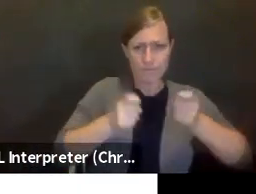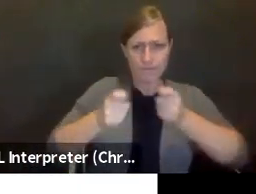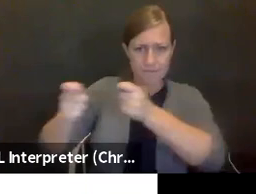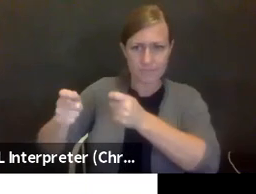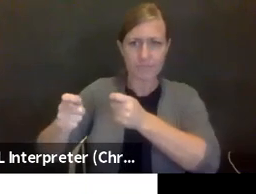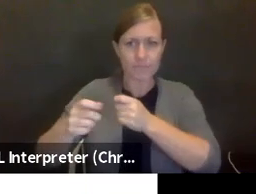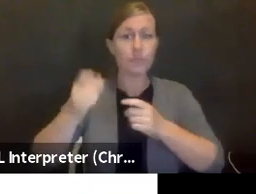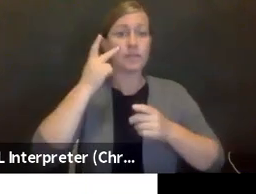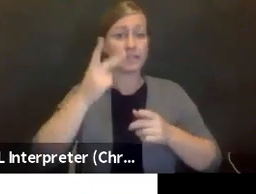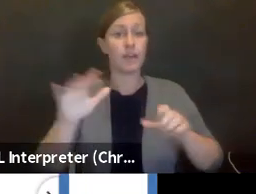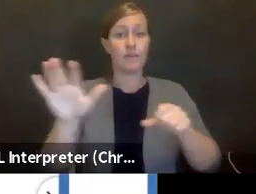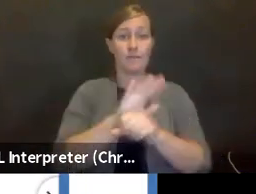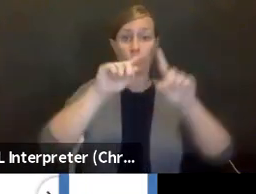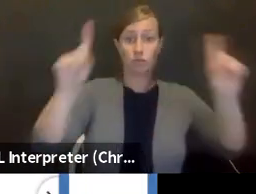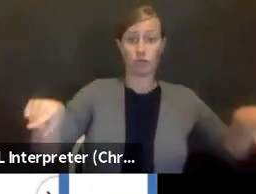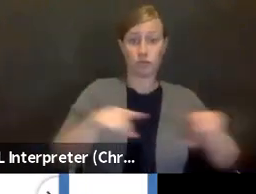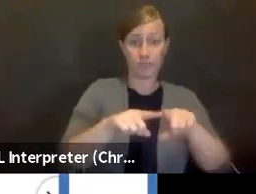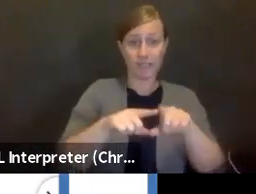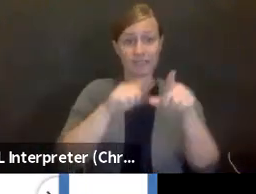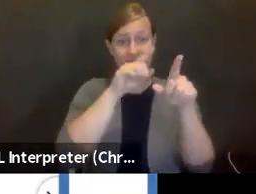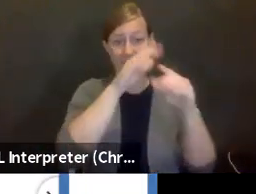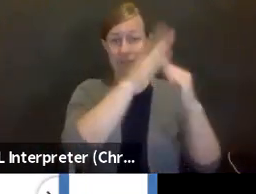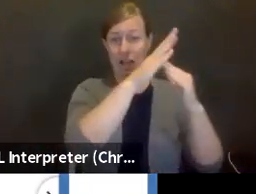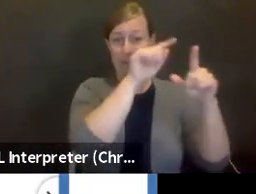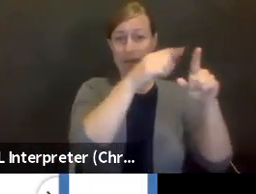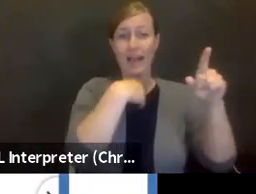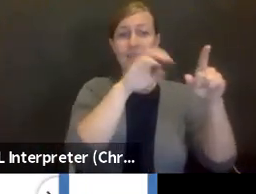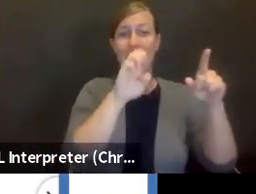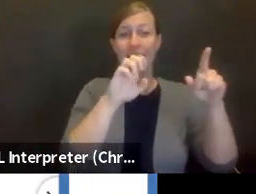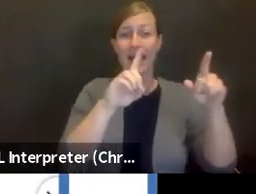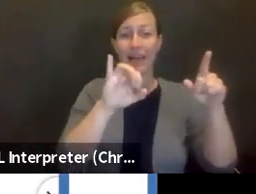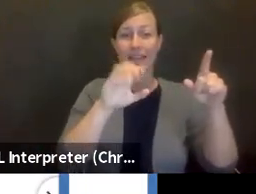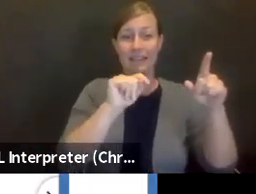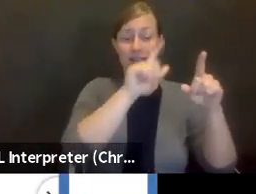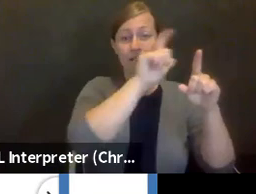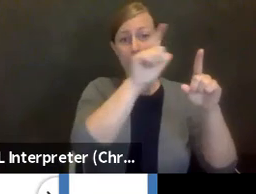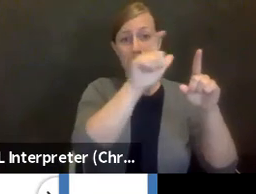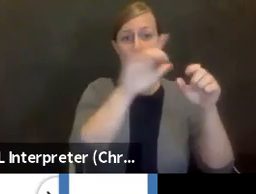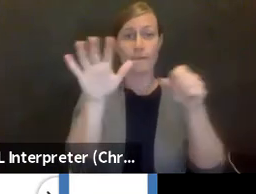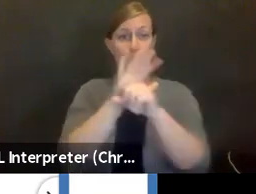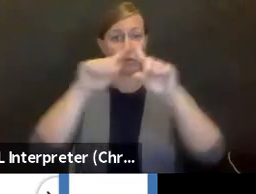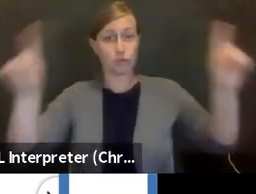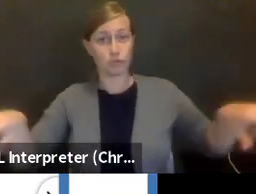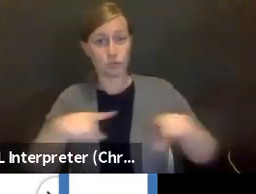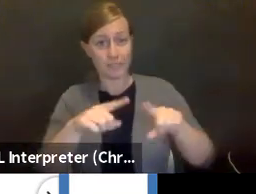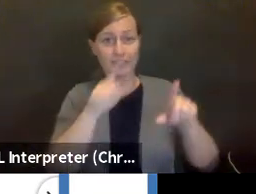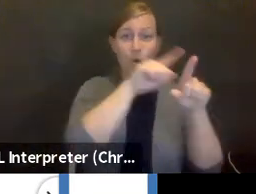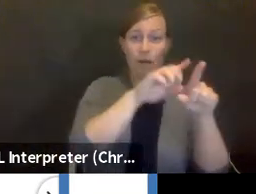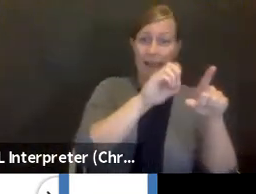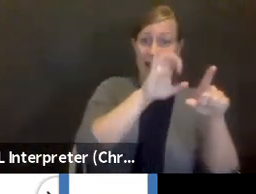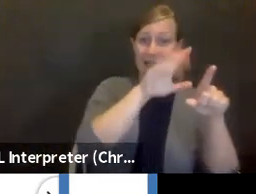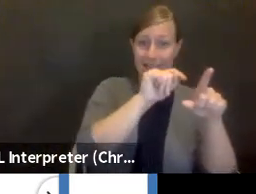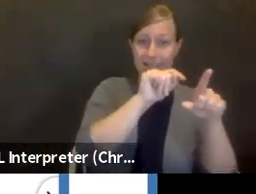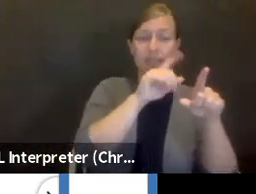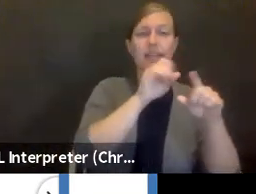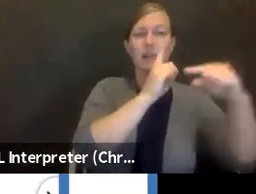mode. Full screen, edit. When I'm in edit mode, I can push plus and it will zoom in on certain sections